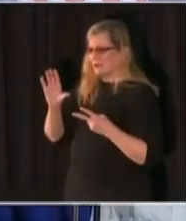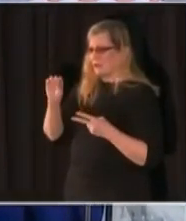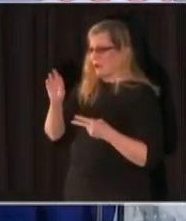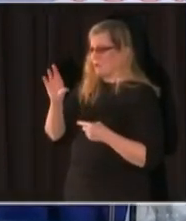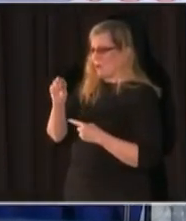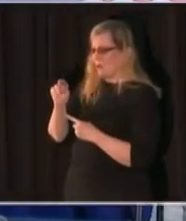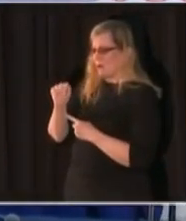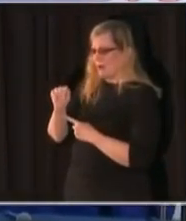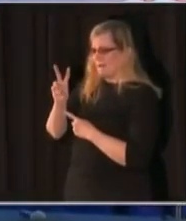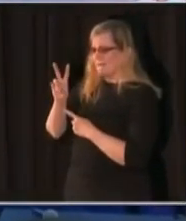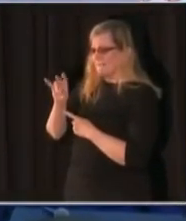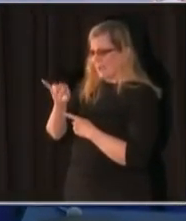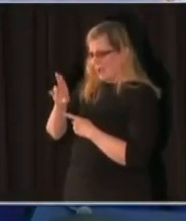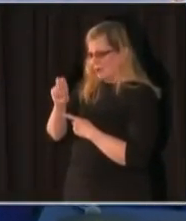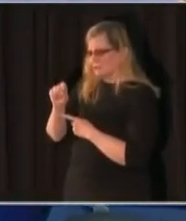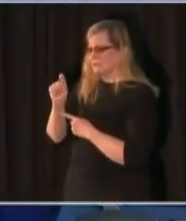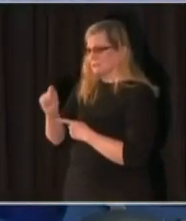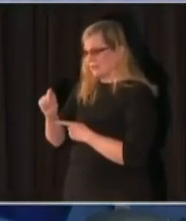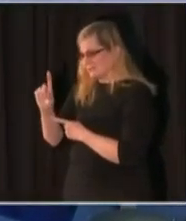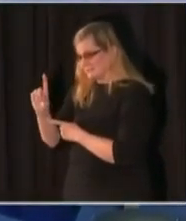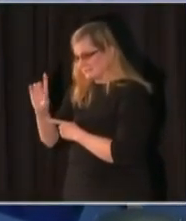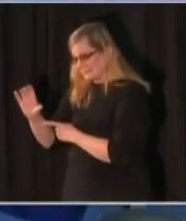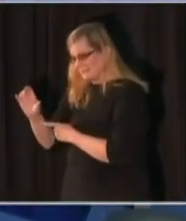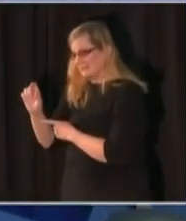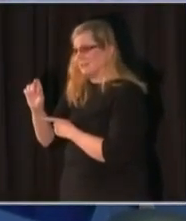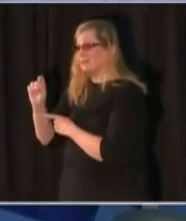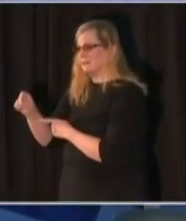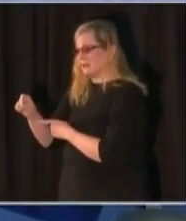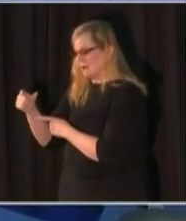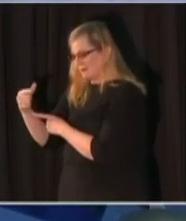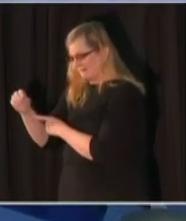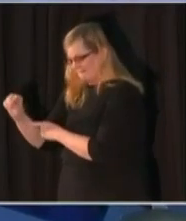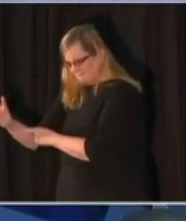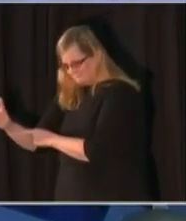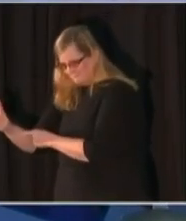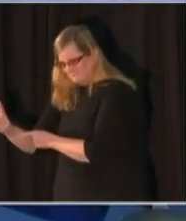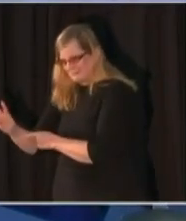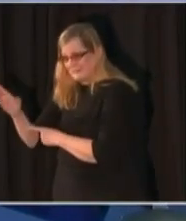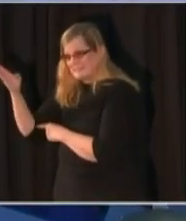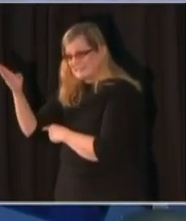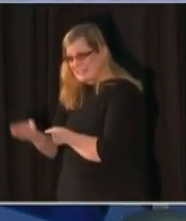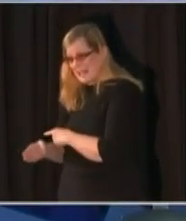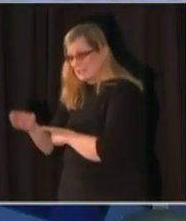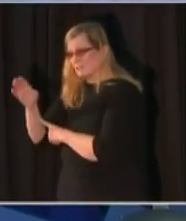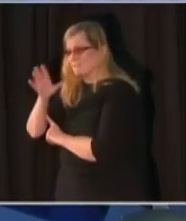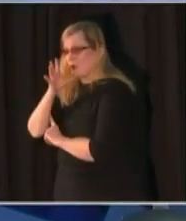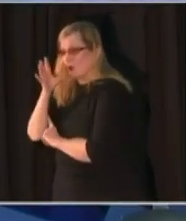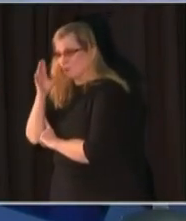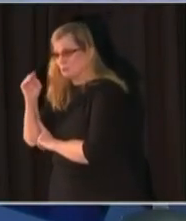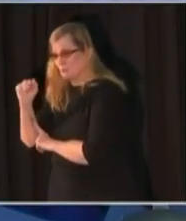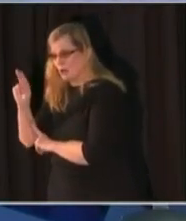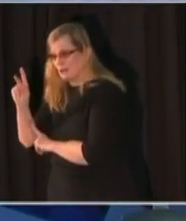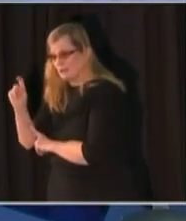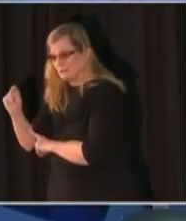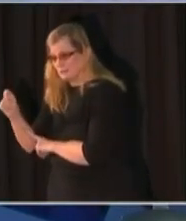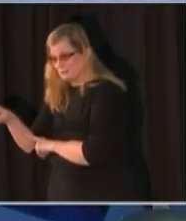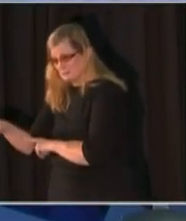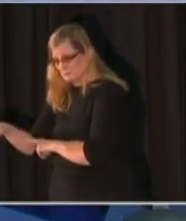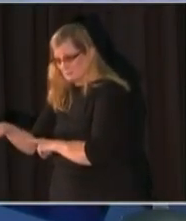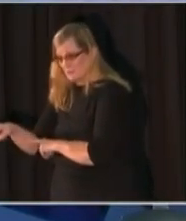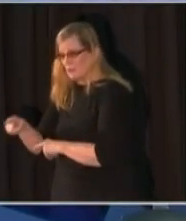coronavirus.dc.gov/farmersmarkets, where they can learn more. And as the mayor said, we think those that are smaller, those that are ready to pivot their models